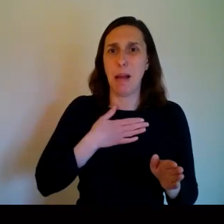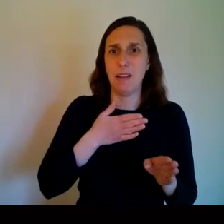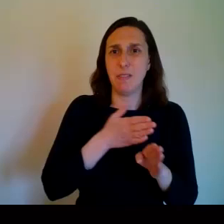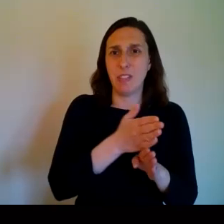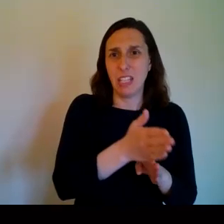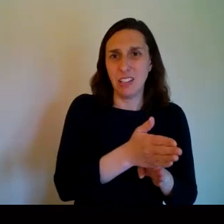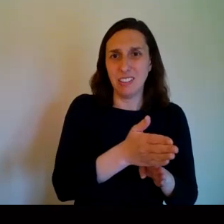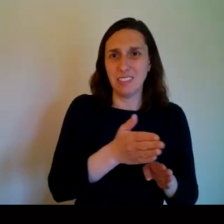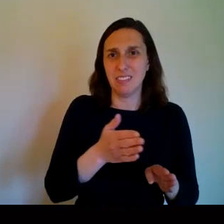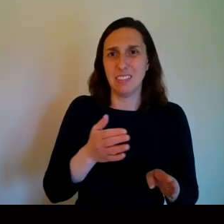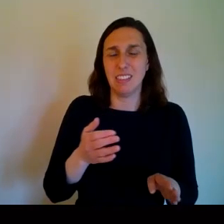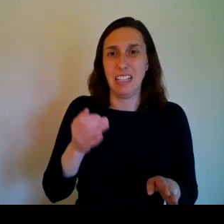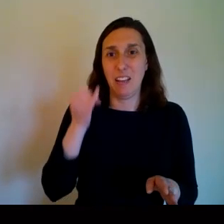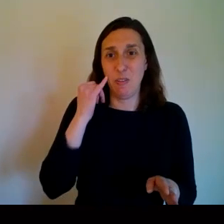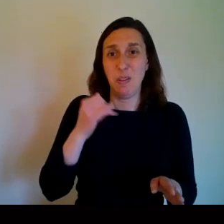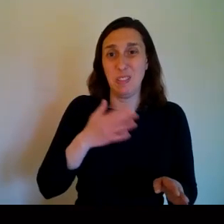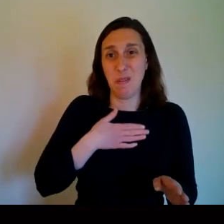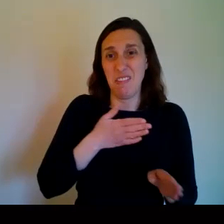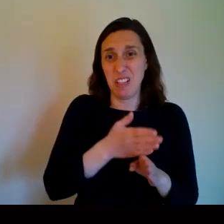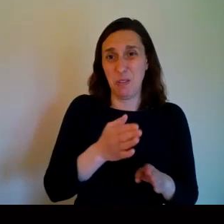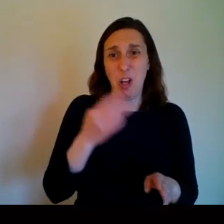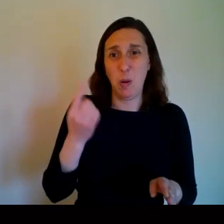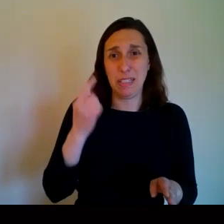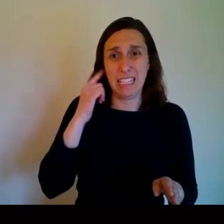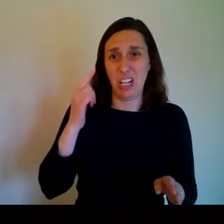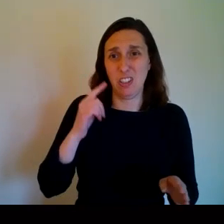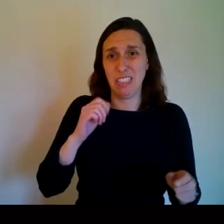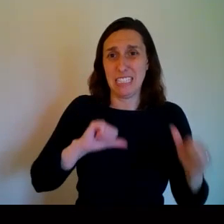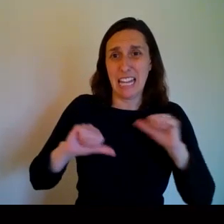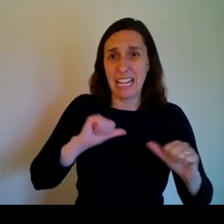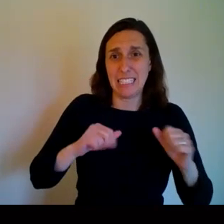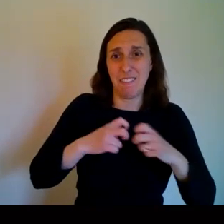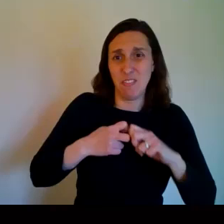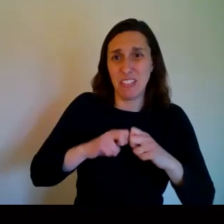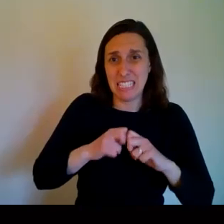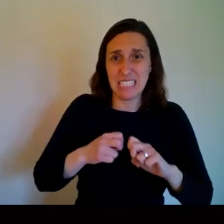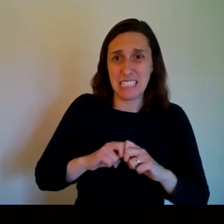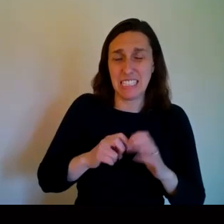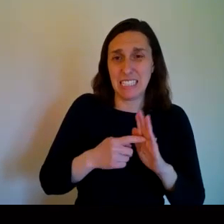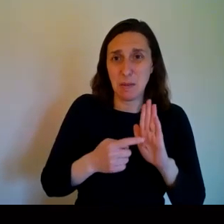physics and science examples all the time. And so I always like getting